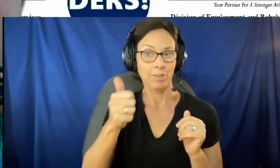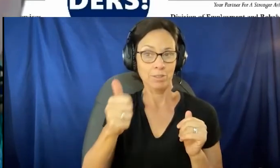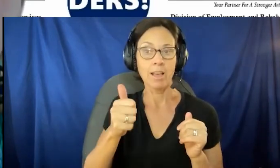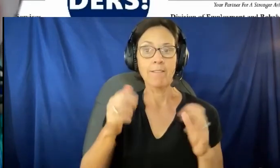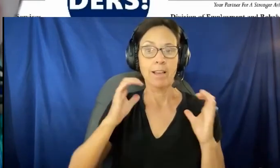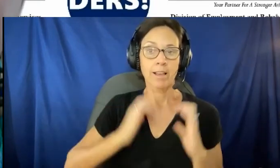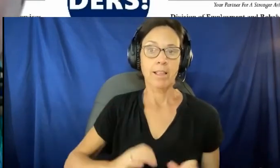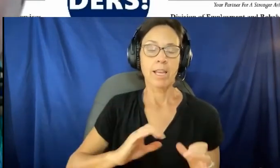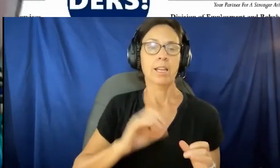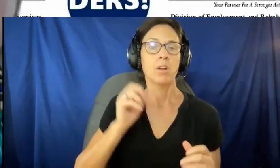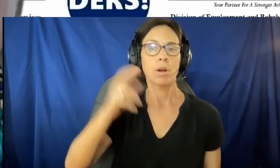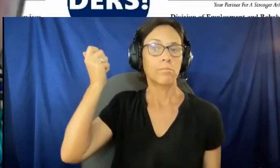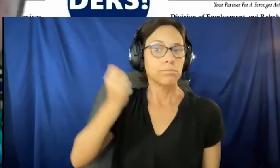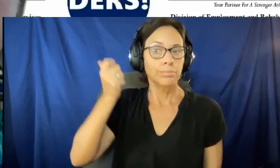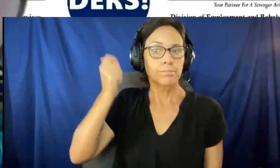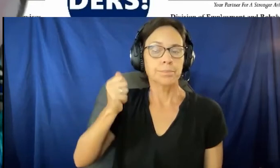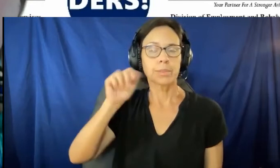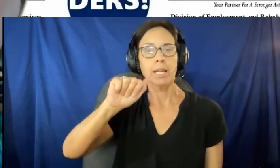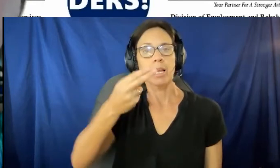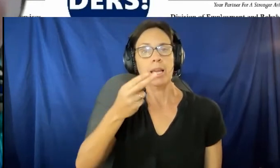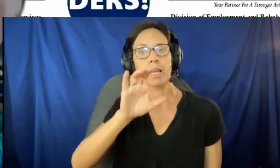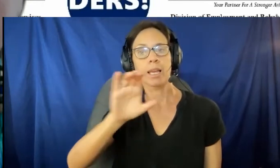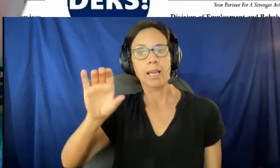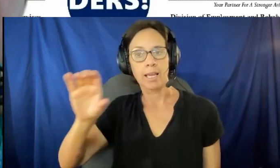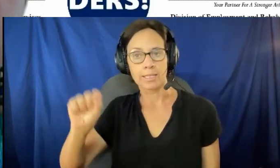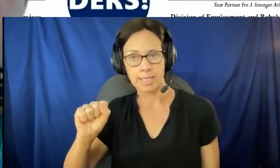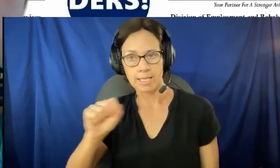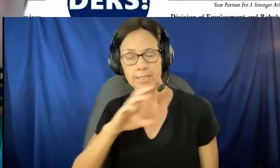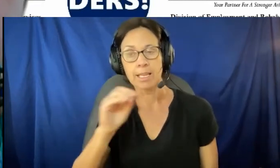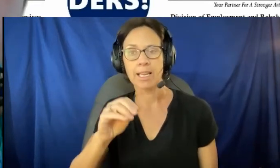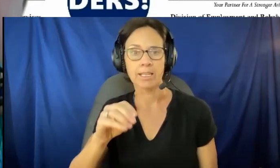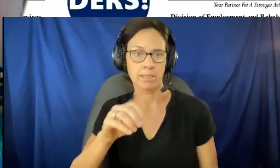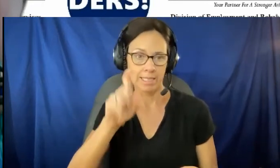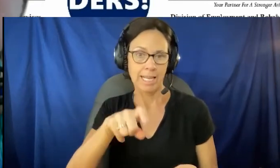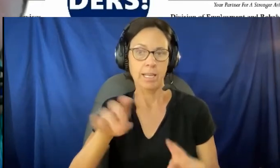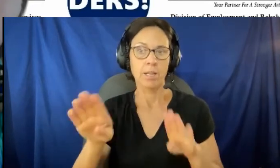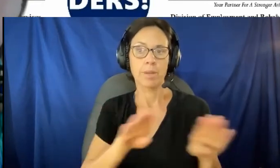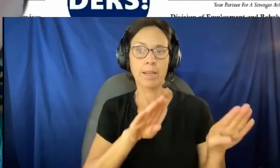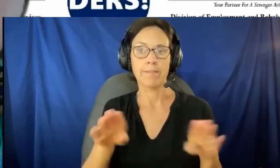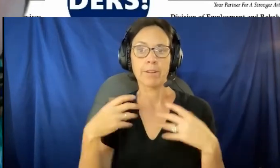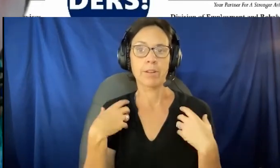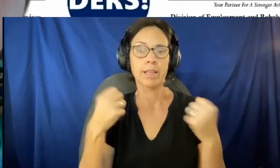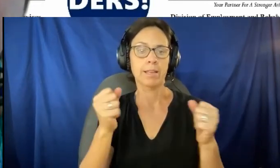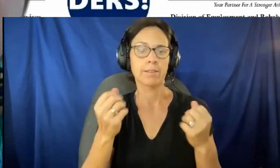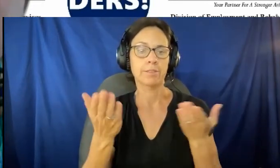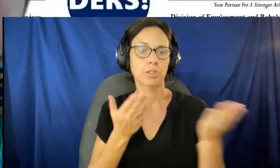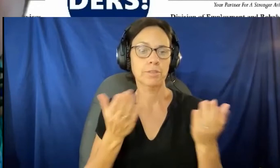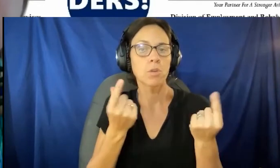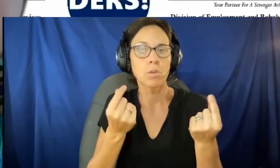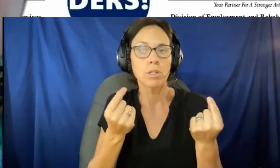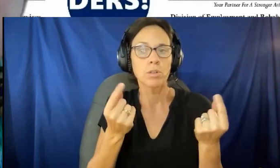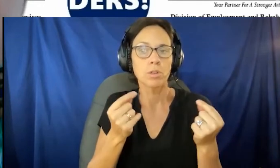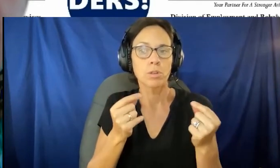client or recipient and you are in need of behavioral health services, go to your